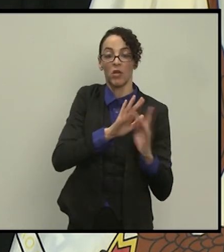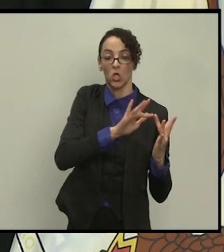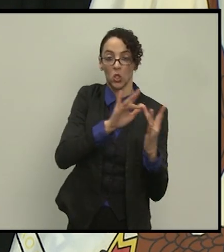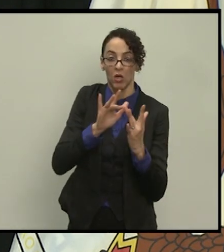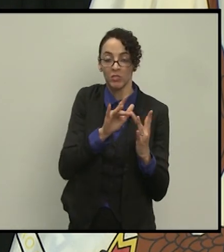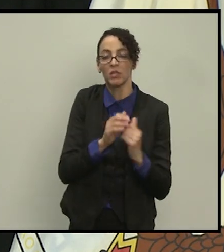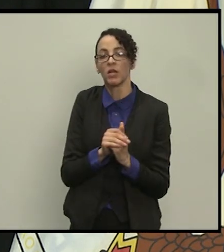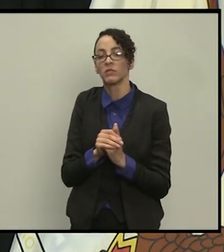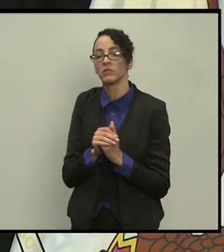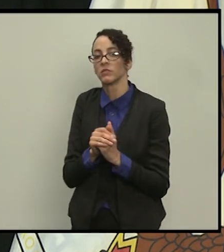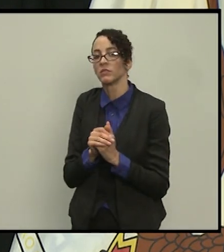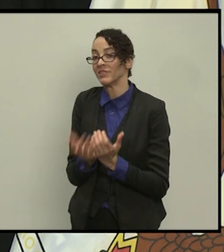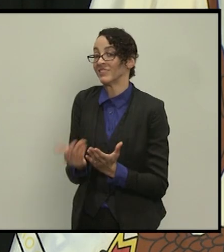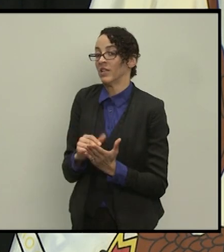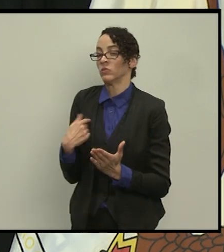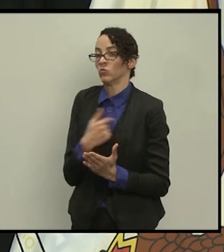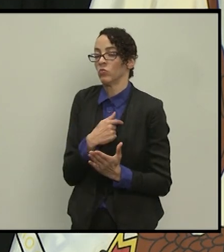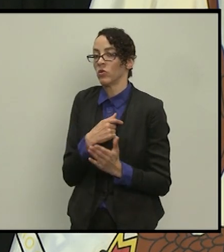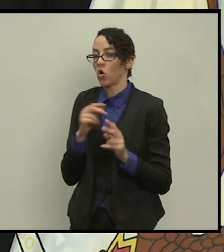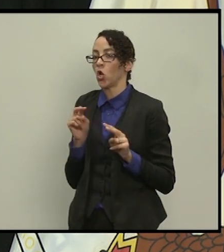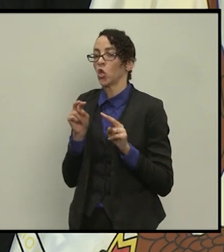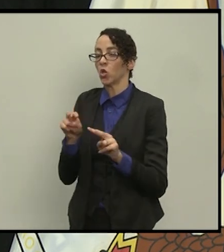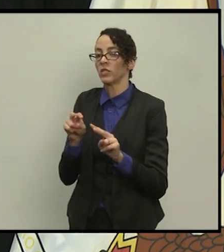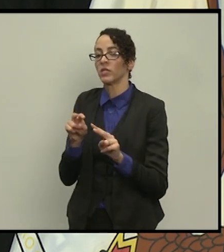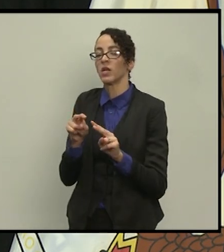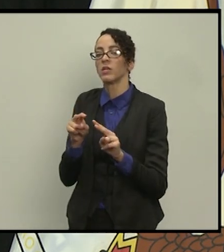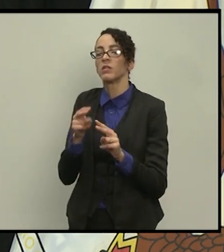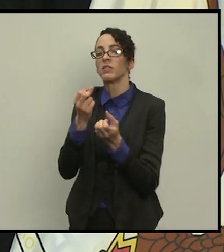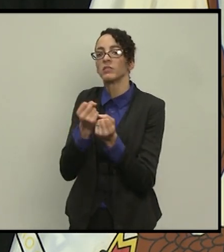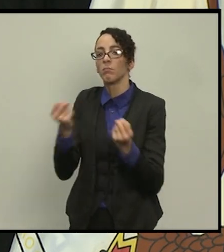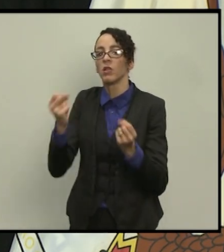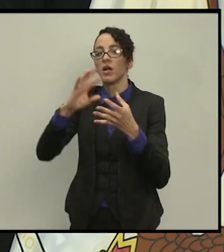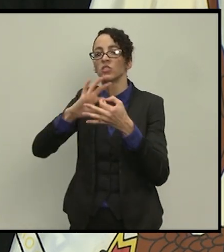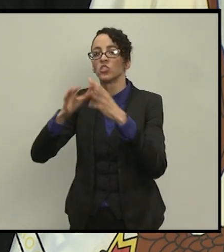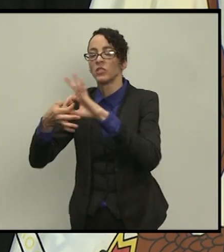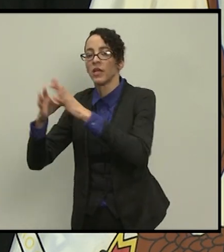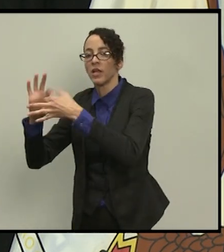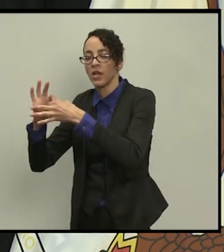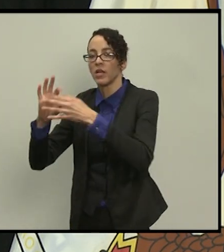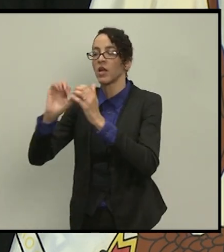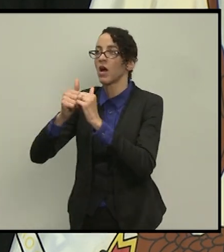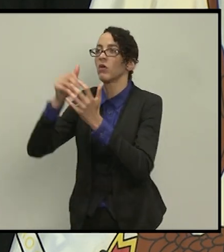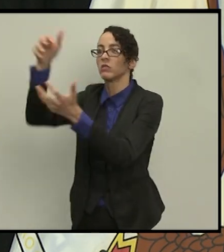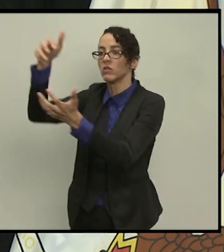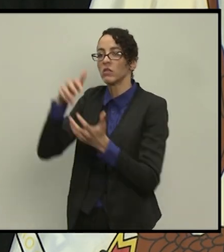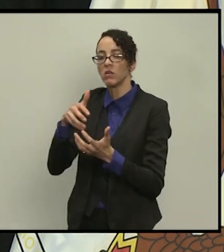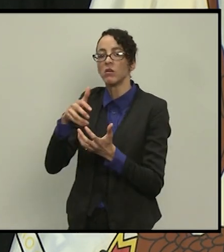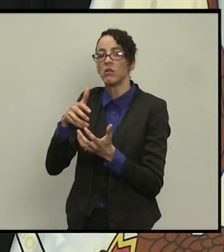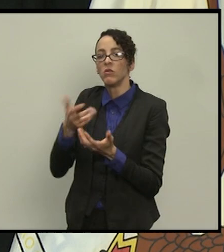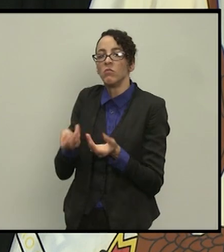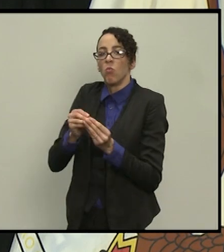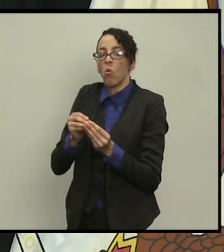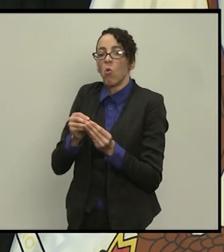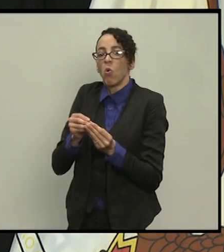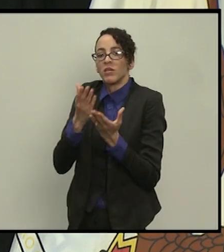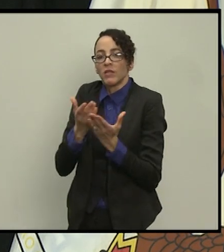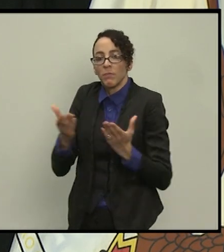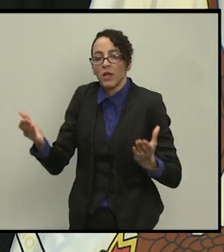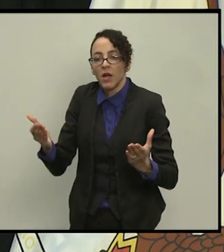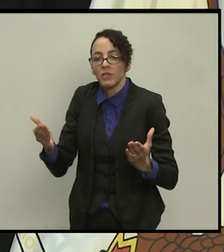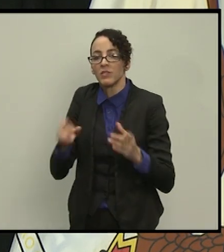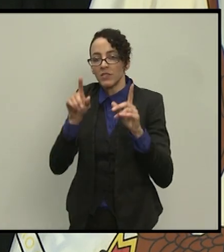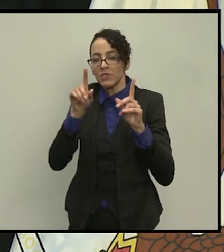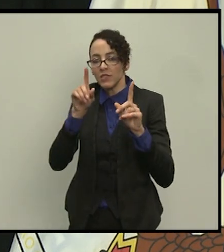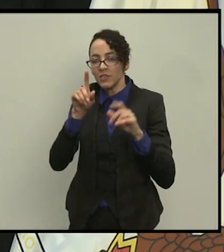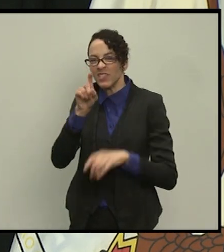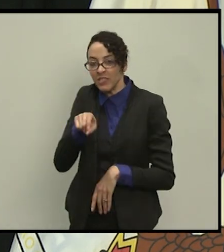materials that we need to do the testing, as it becomes clearer that we will be getting more of those as our response is able